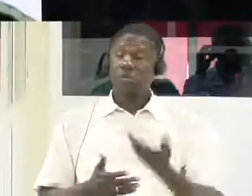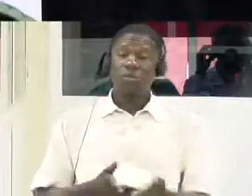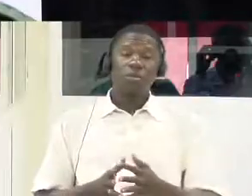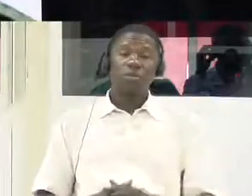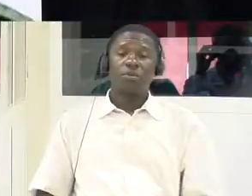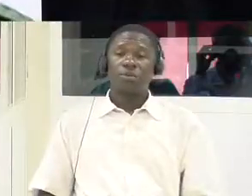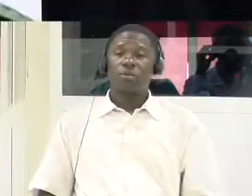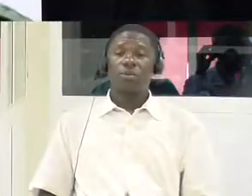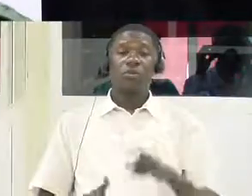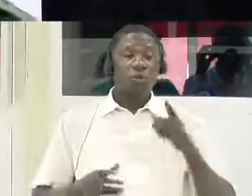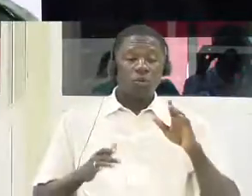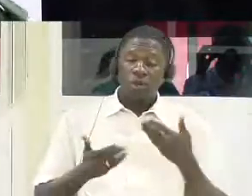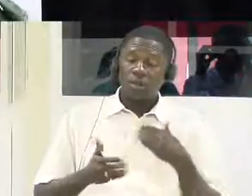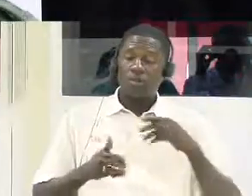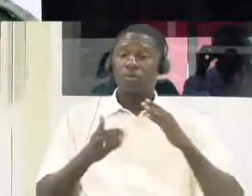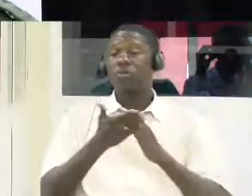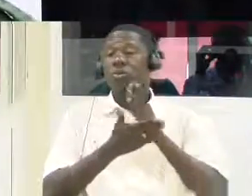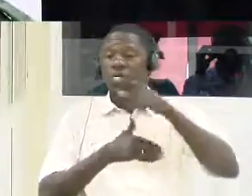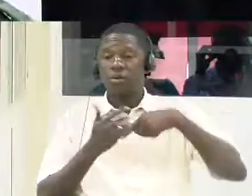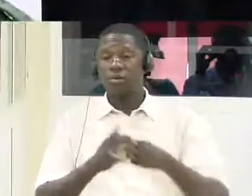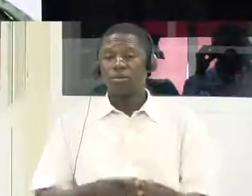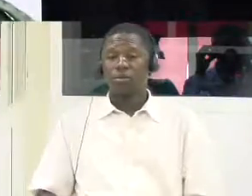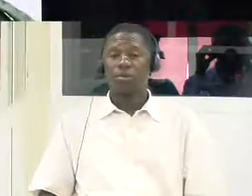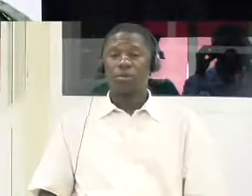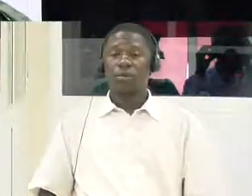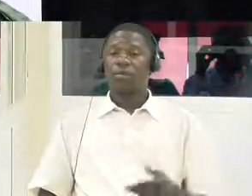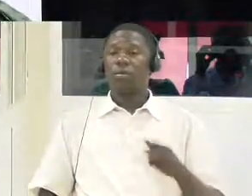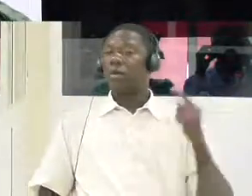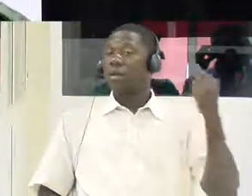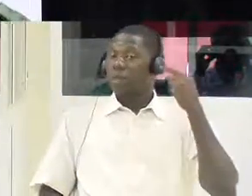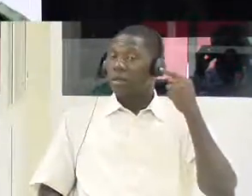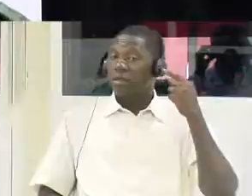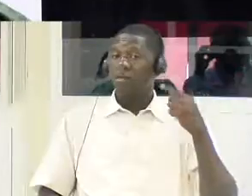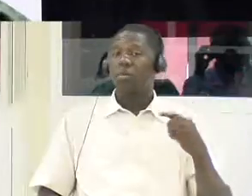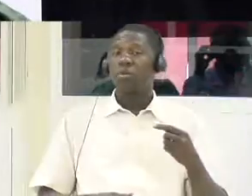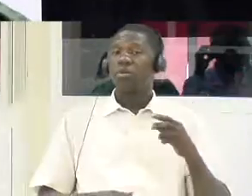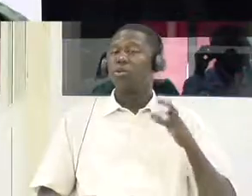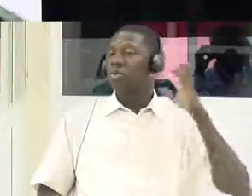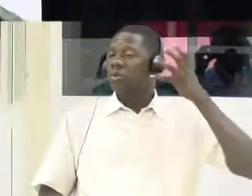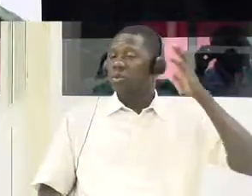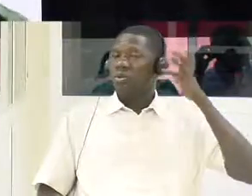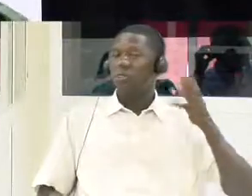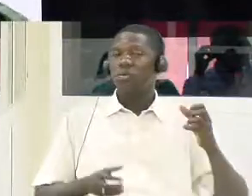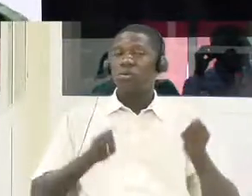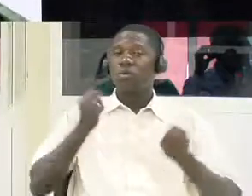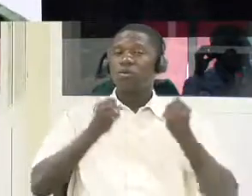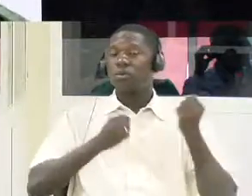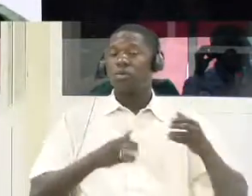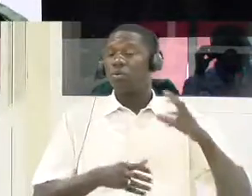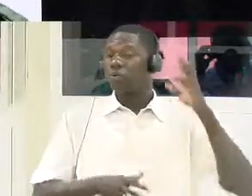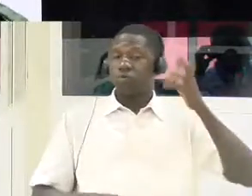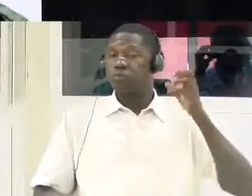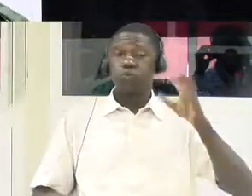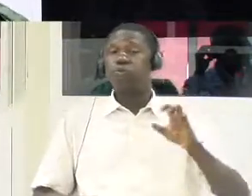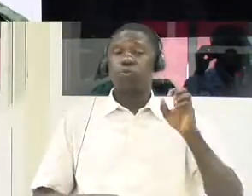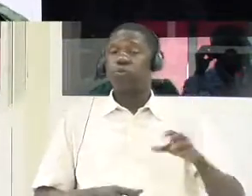while that was going on, I heard the noise of vehicles roaring outside around the commander's office.